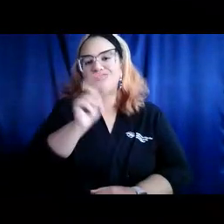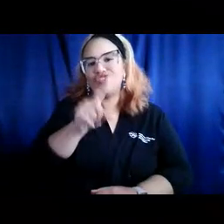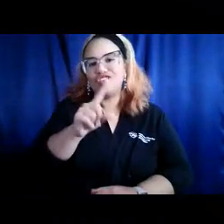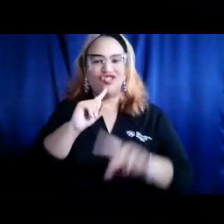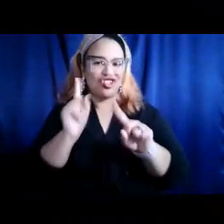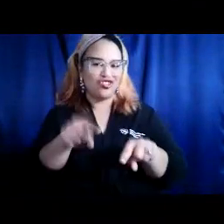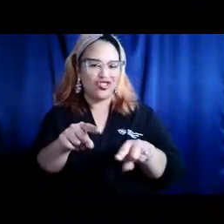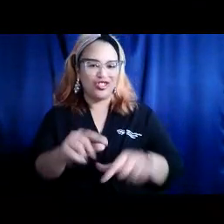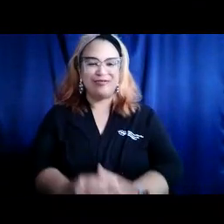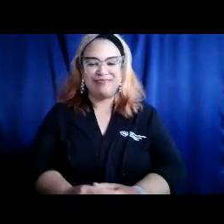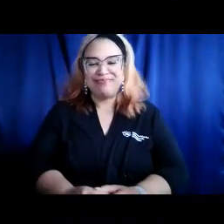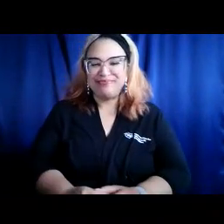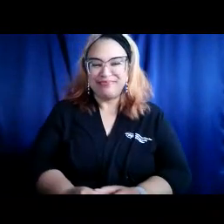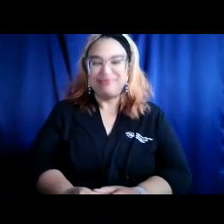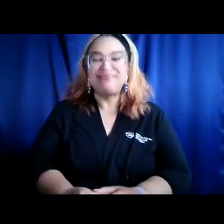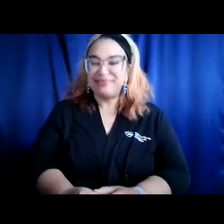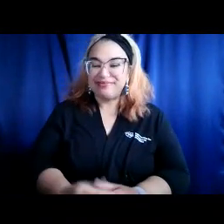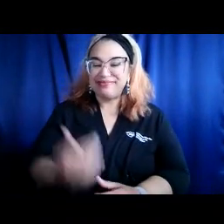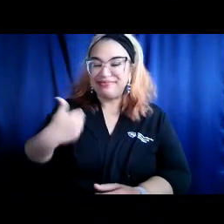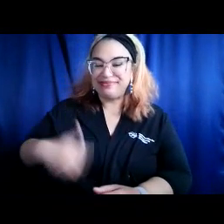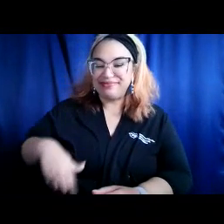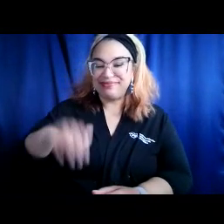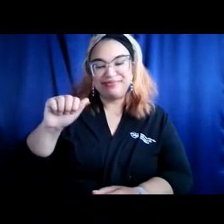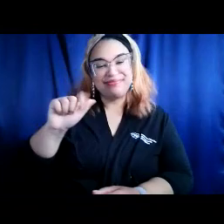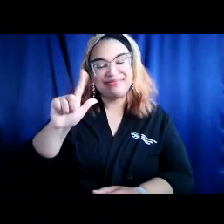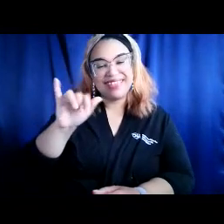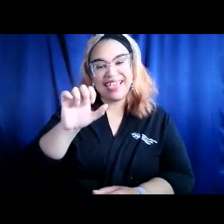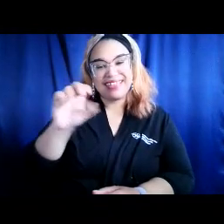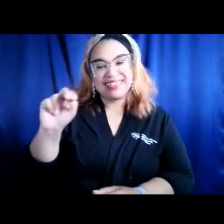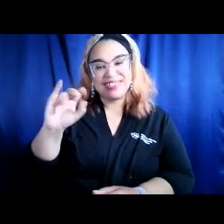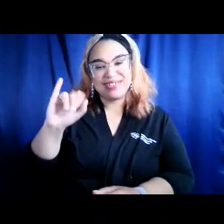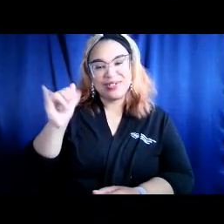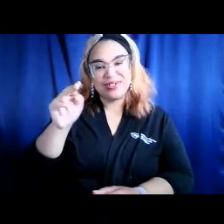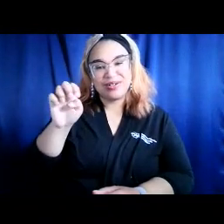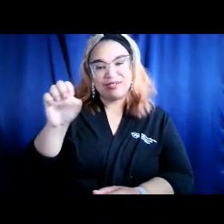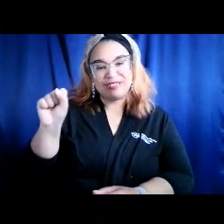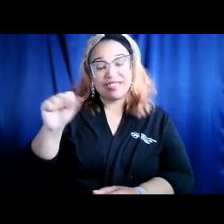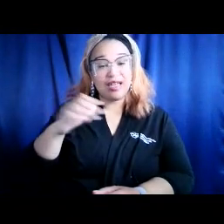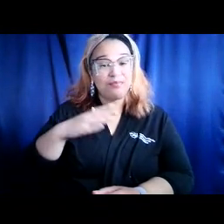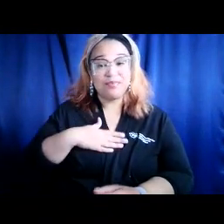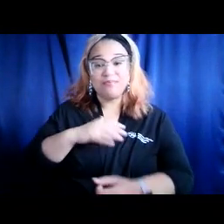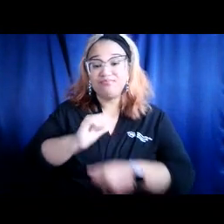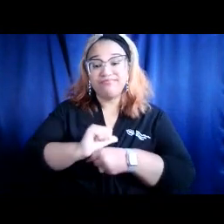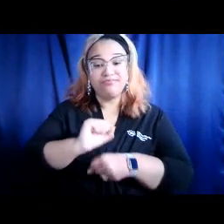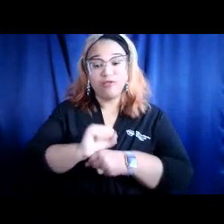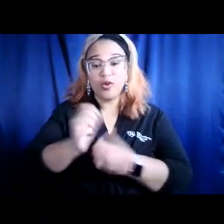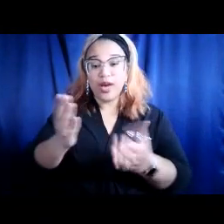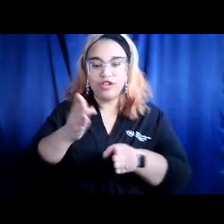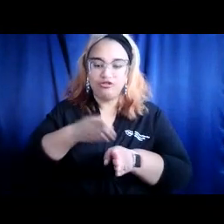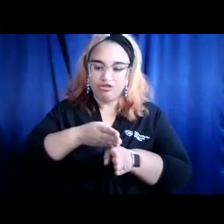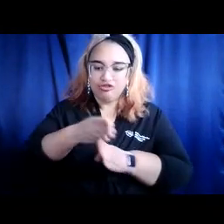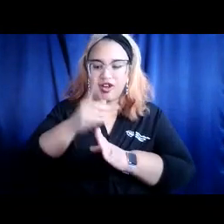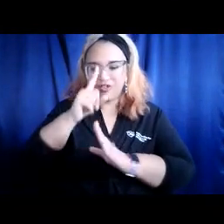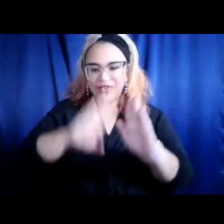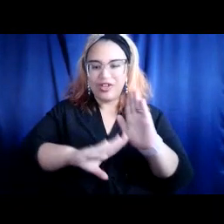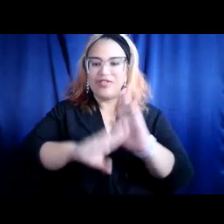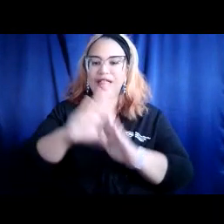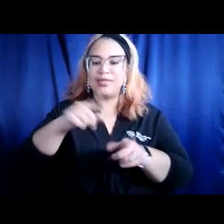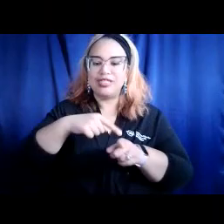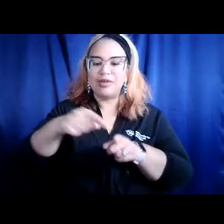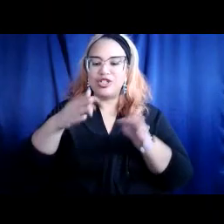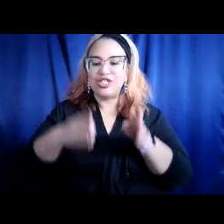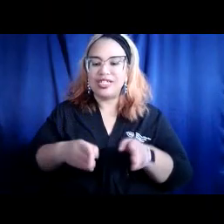All right, my name is Allison Jones, and I'm the Career Development Specialist in the Southeast region. My name is